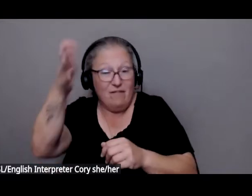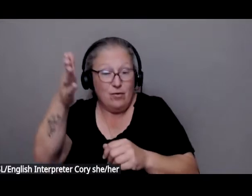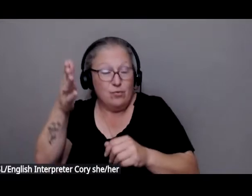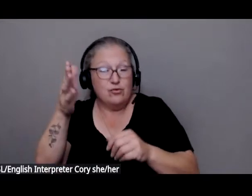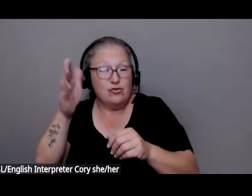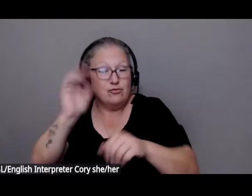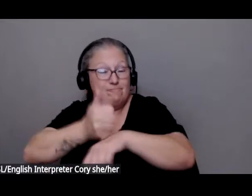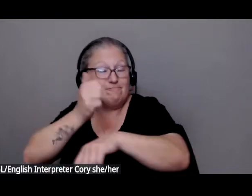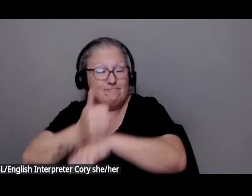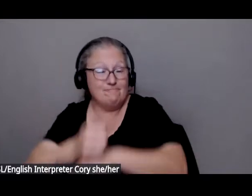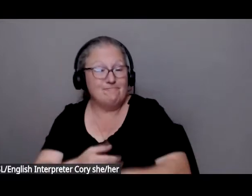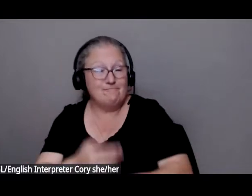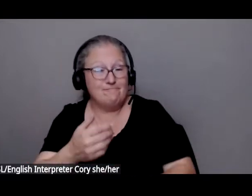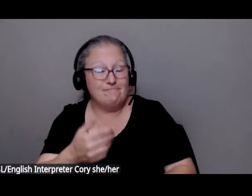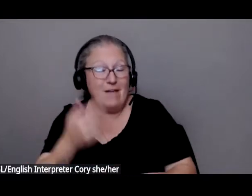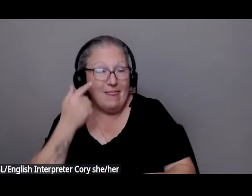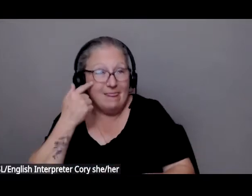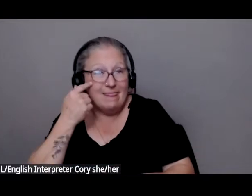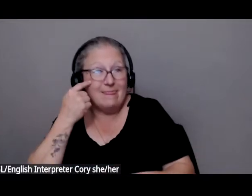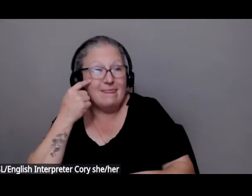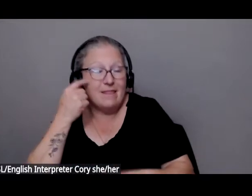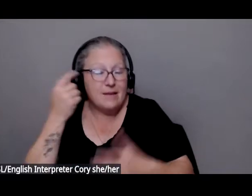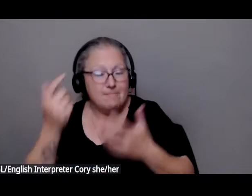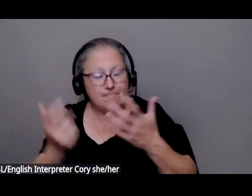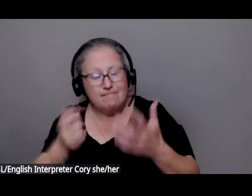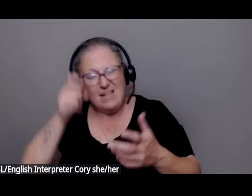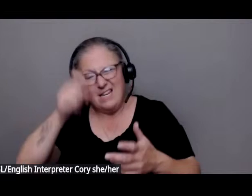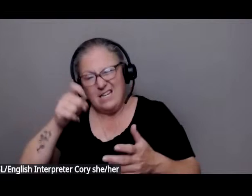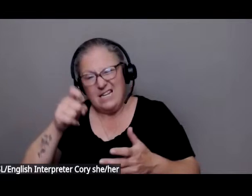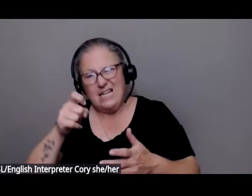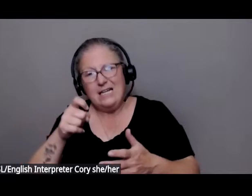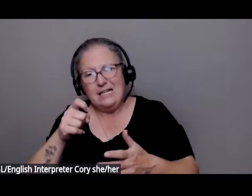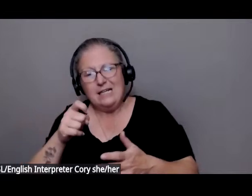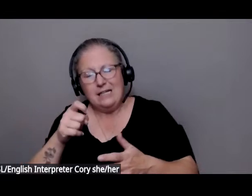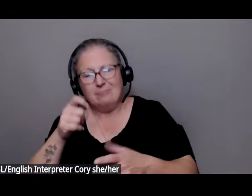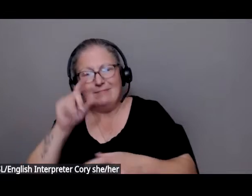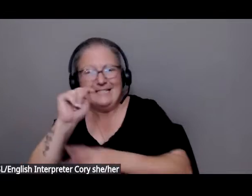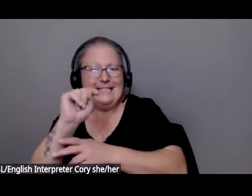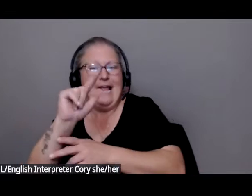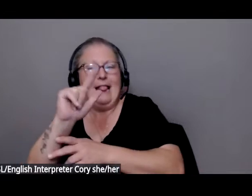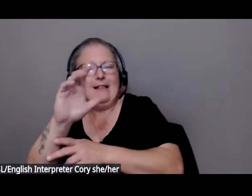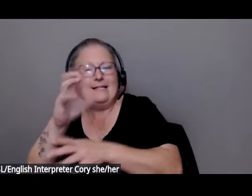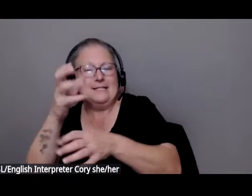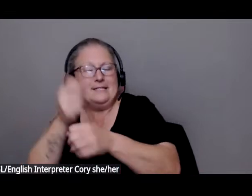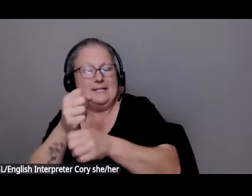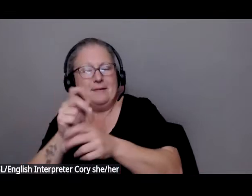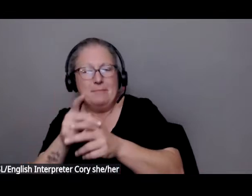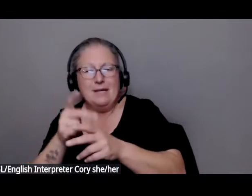on this. So I think it needs TLC. Thank you.